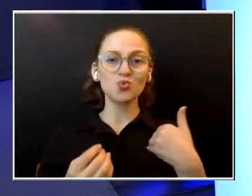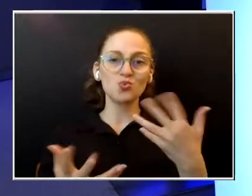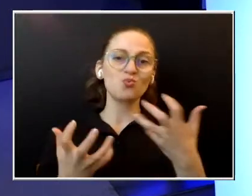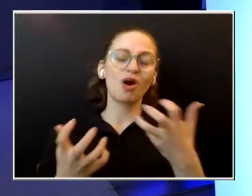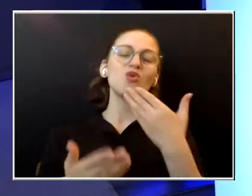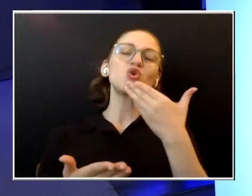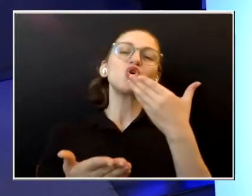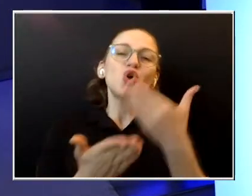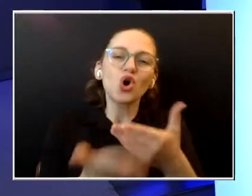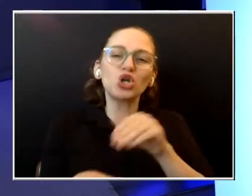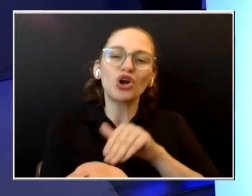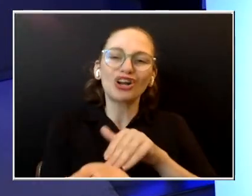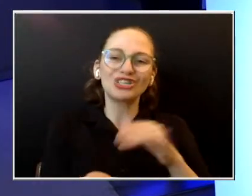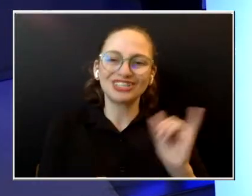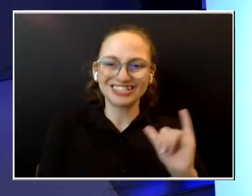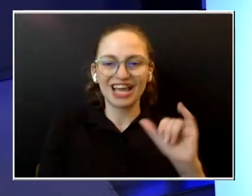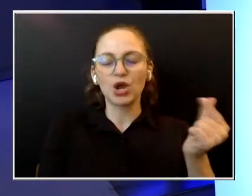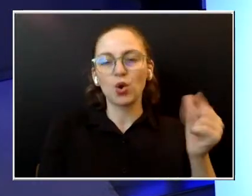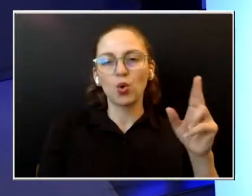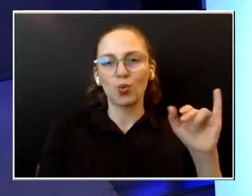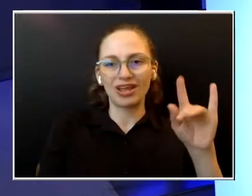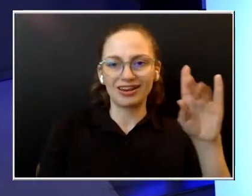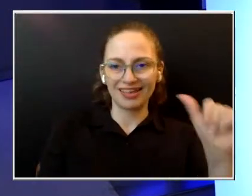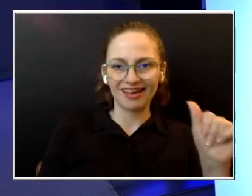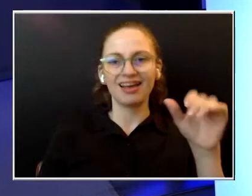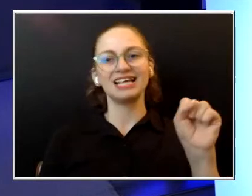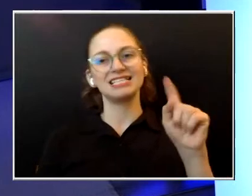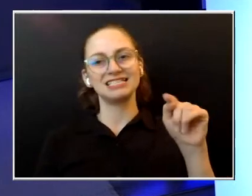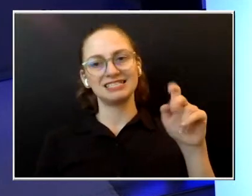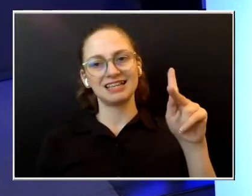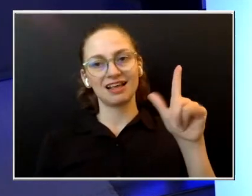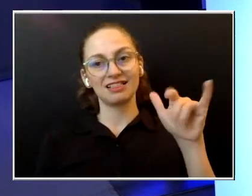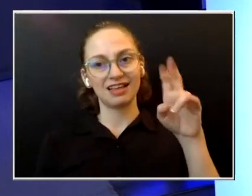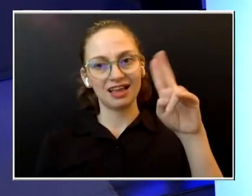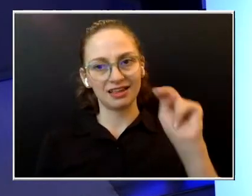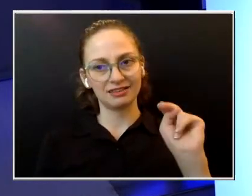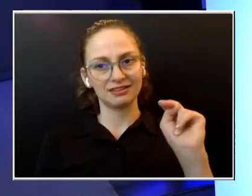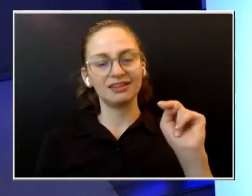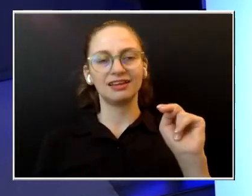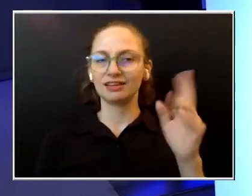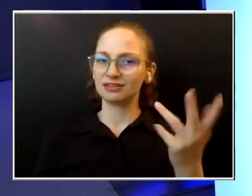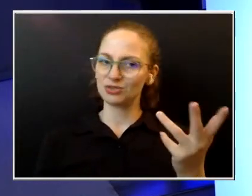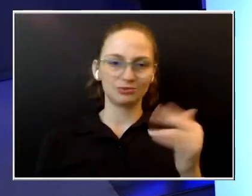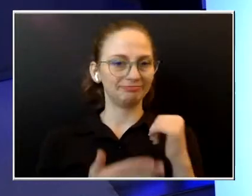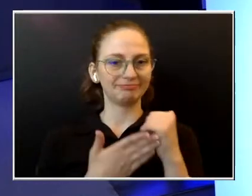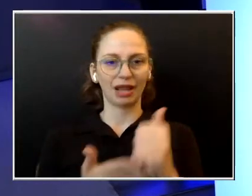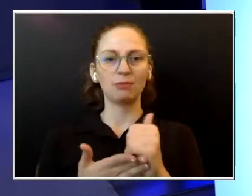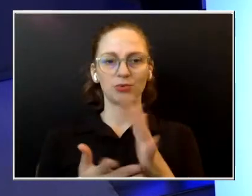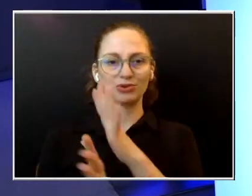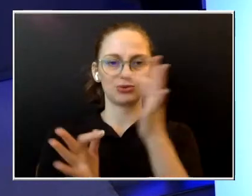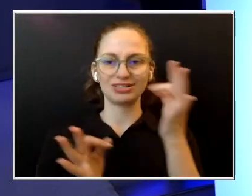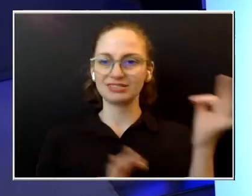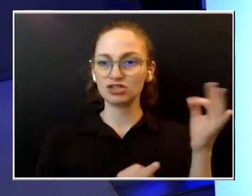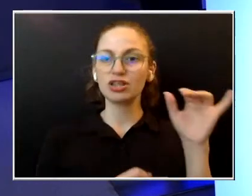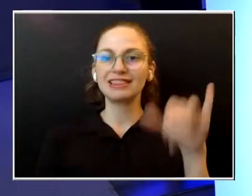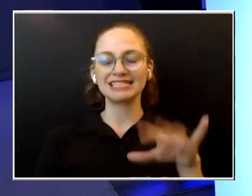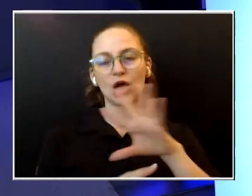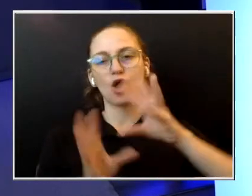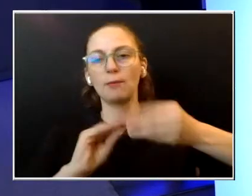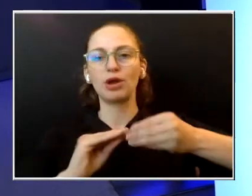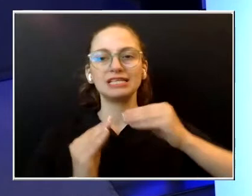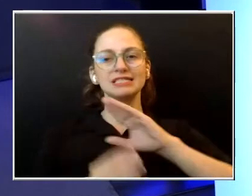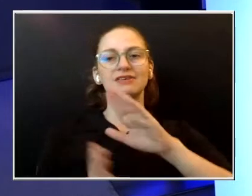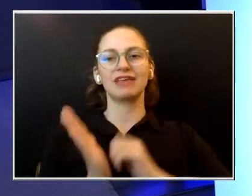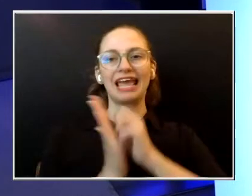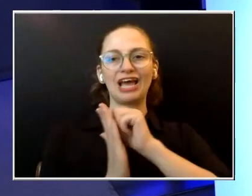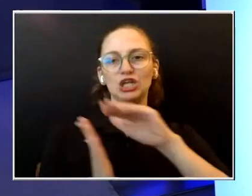to help have input, along with all the other members of the team. That is impressive stuff, and that's how comprehensive cancer centers work. Well done, guys. All right,